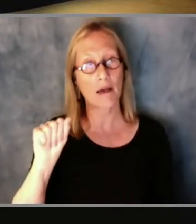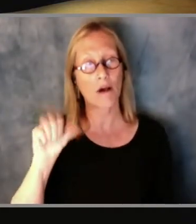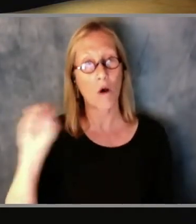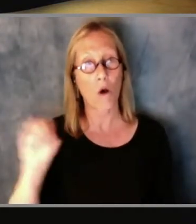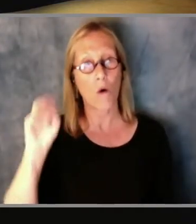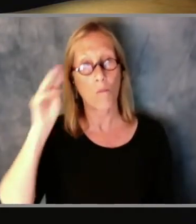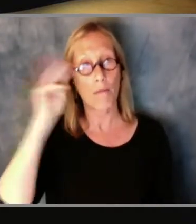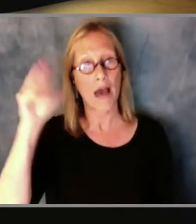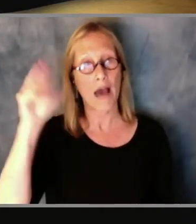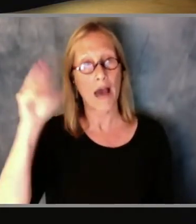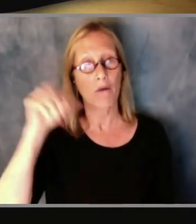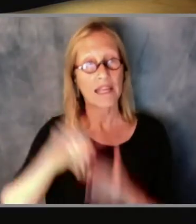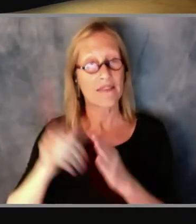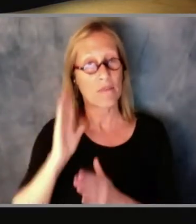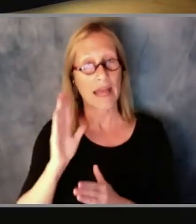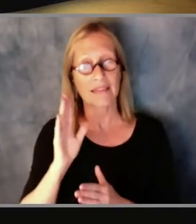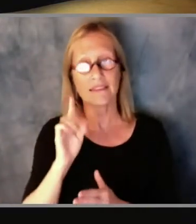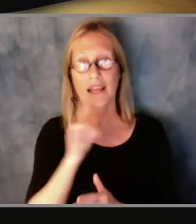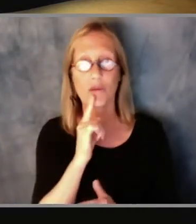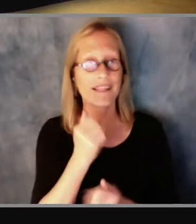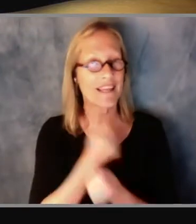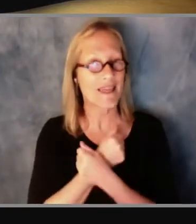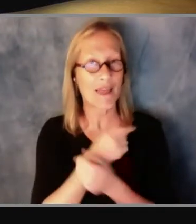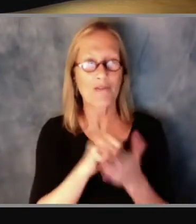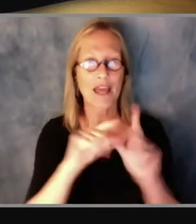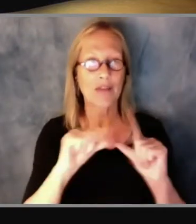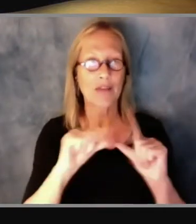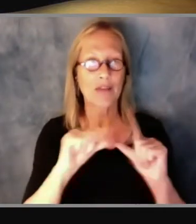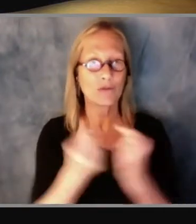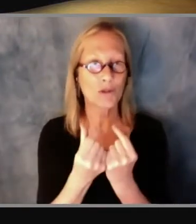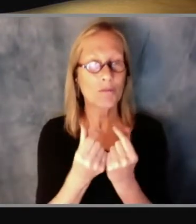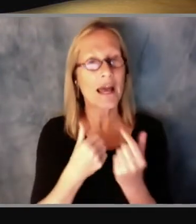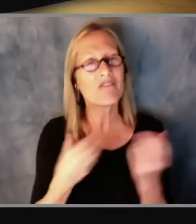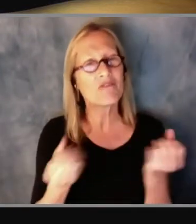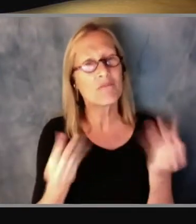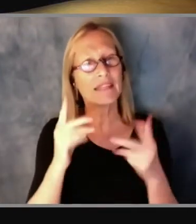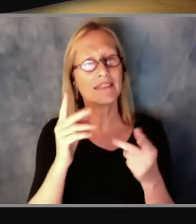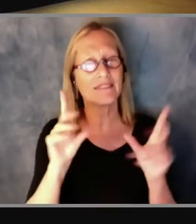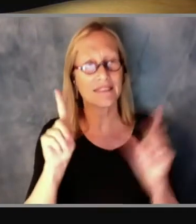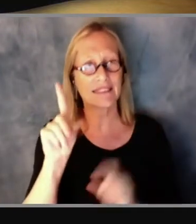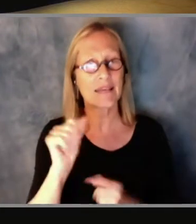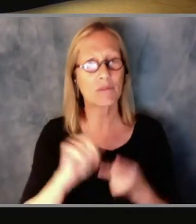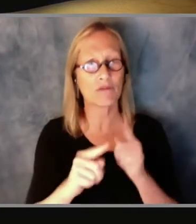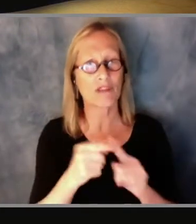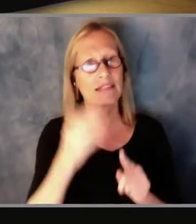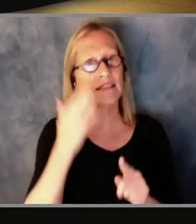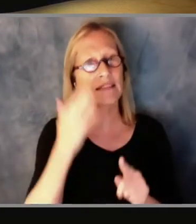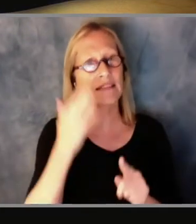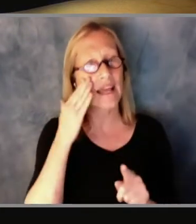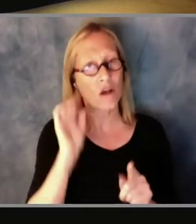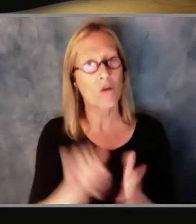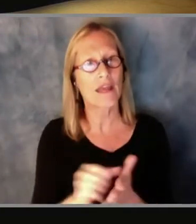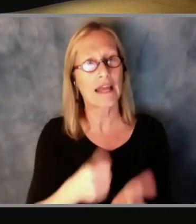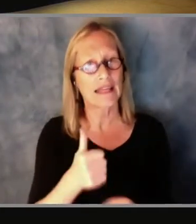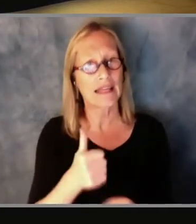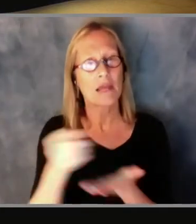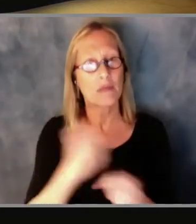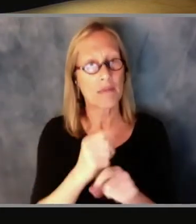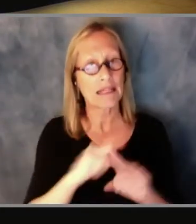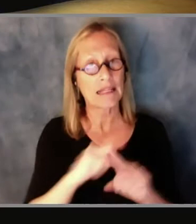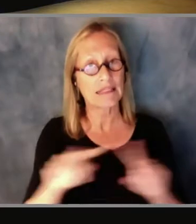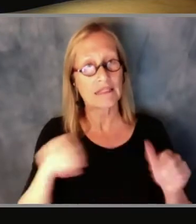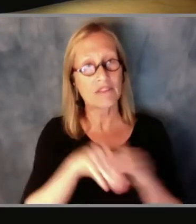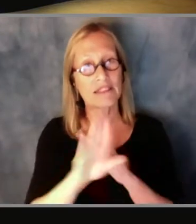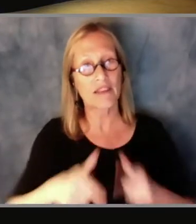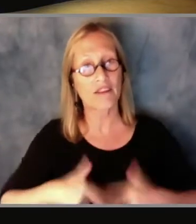just love them. I have a lot of disabled friends, and I know that I can help them and make a difference in their lives.